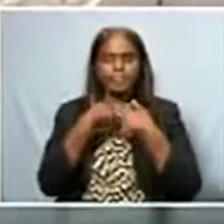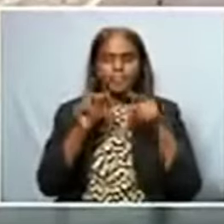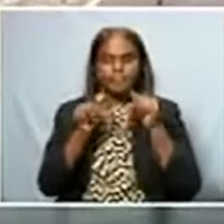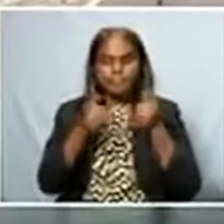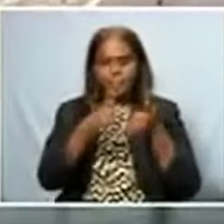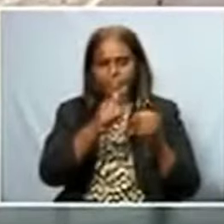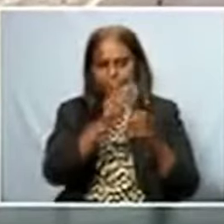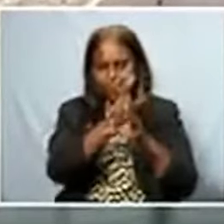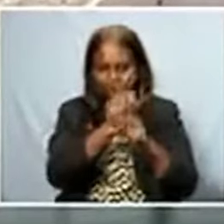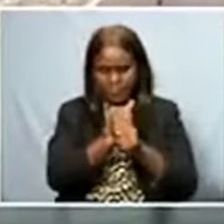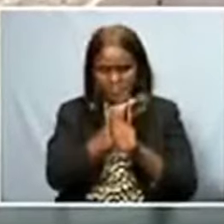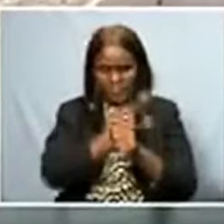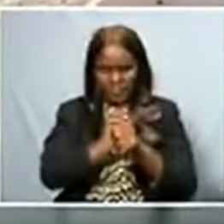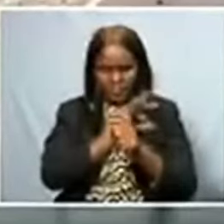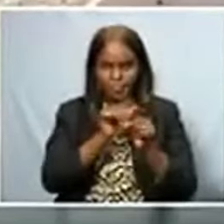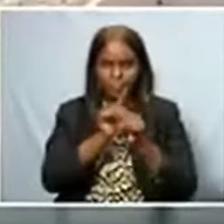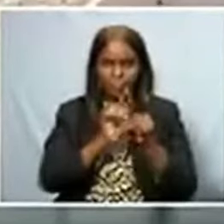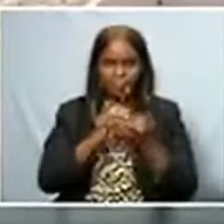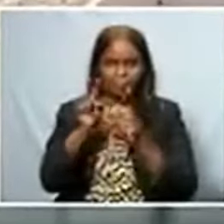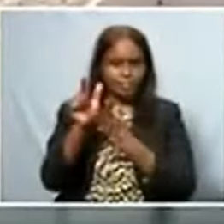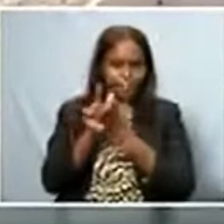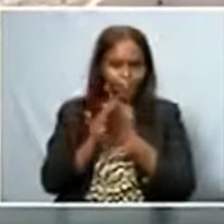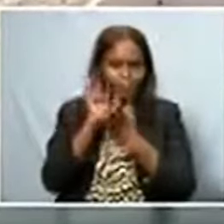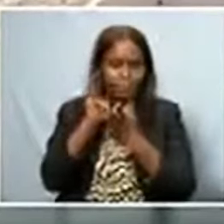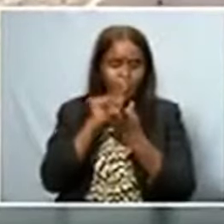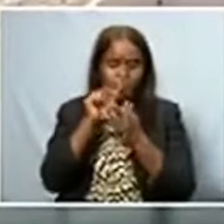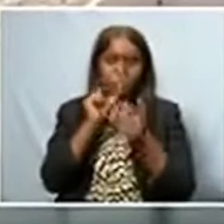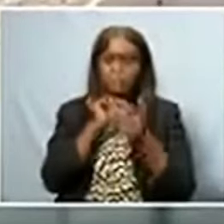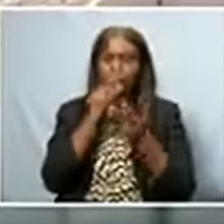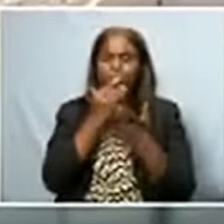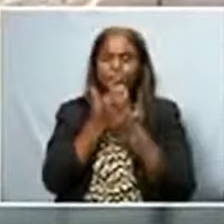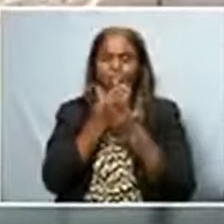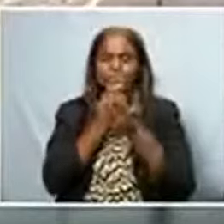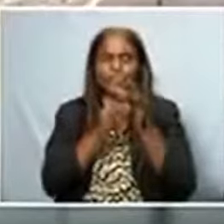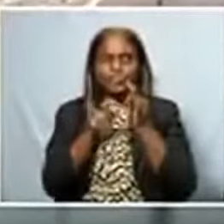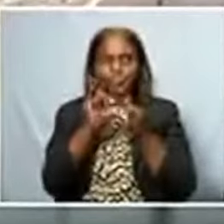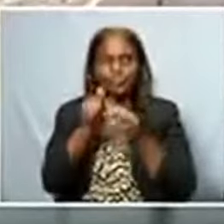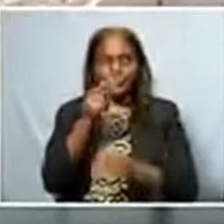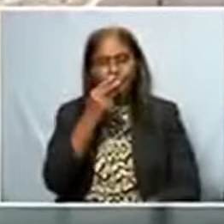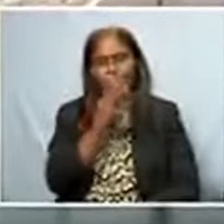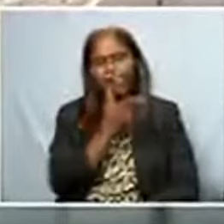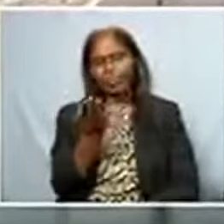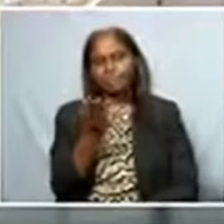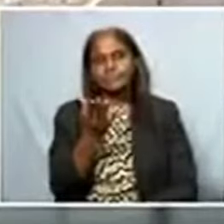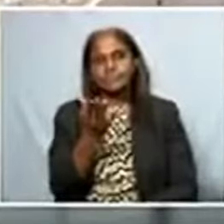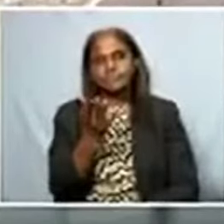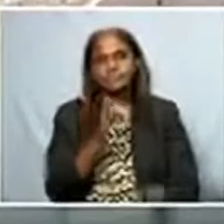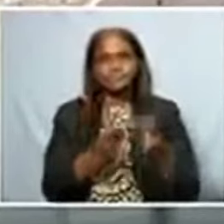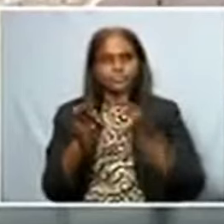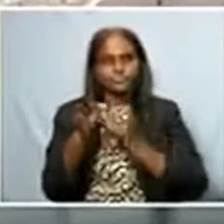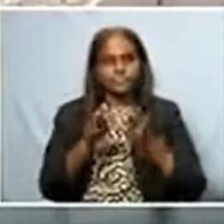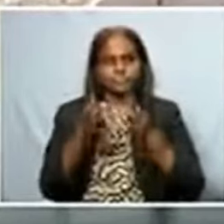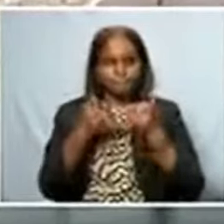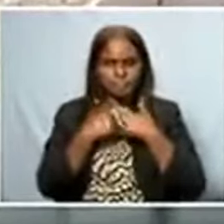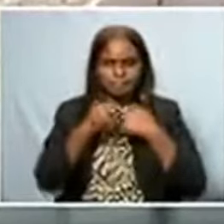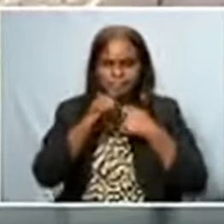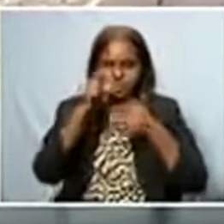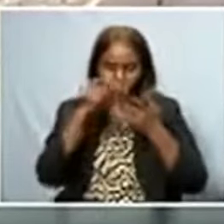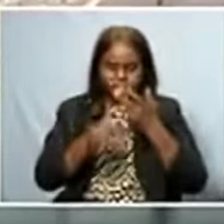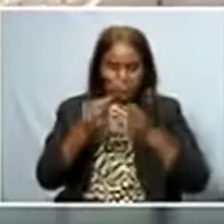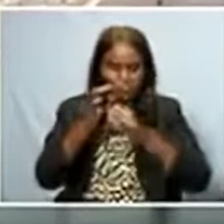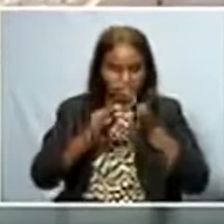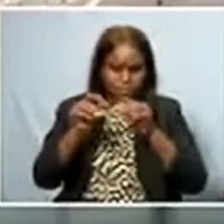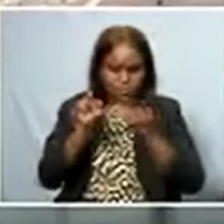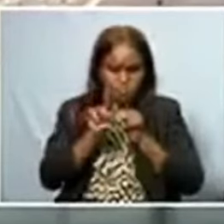getting paid, and the emoluments actually are not properly even justified if you look at the tabulations. They are not justified in